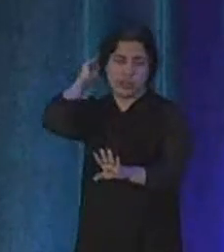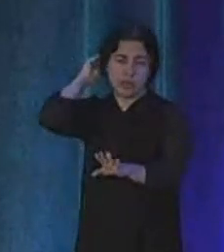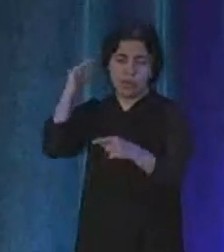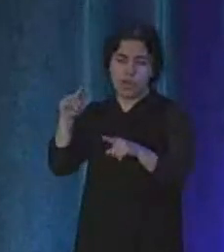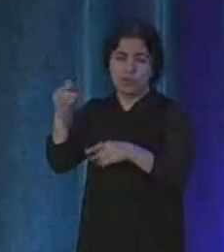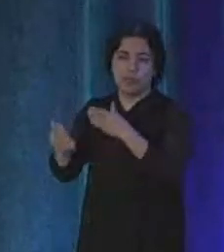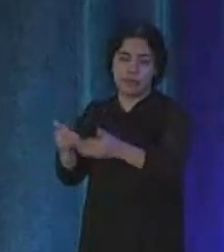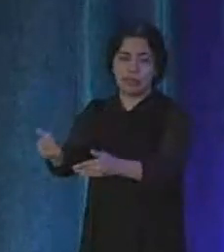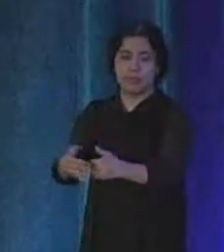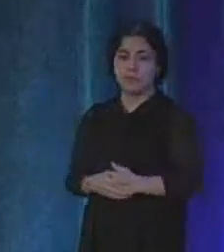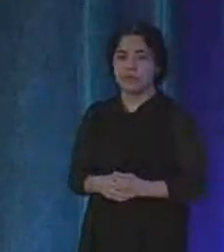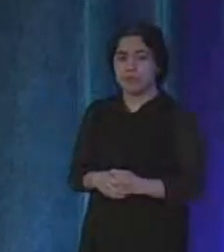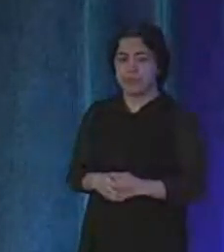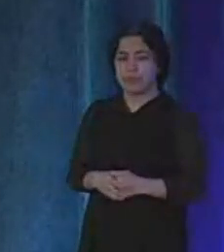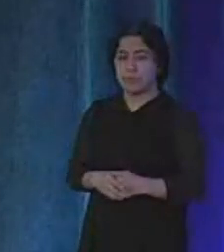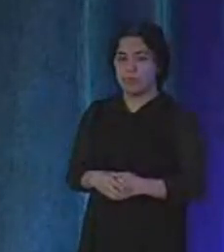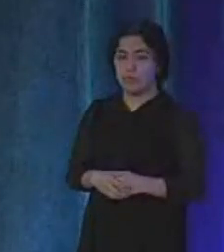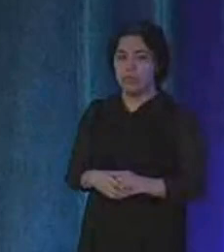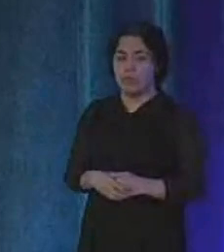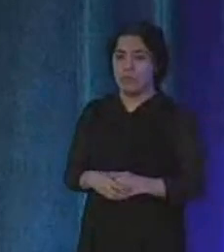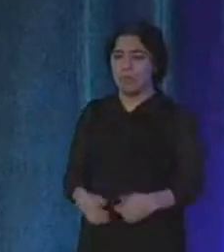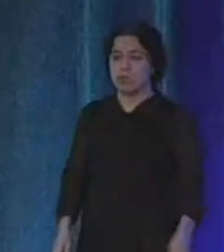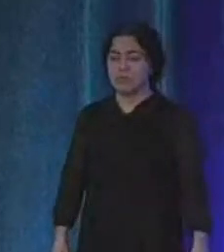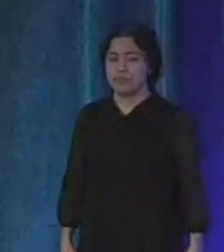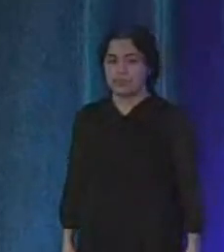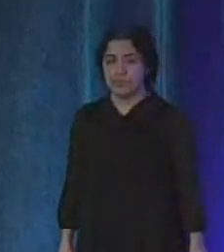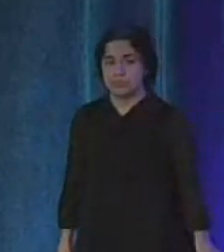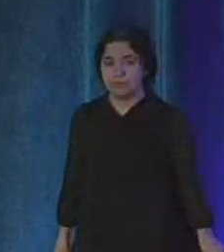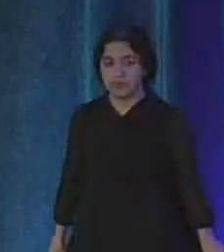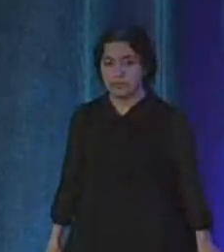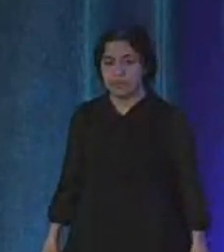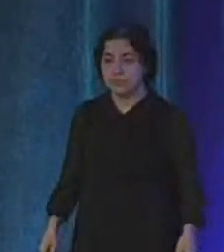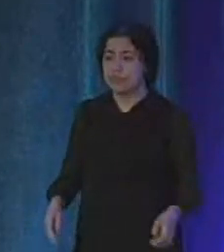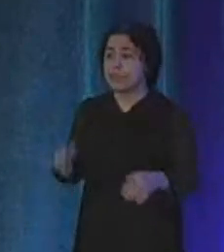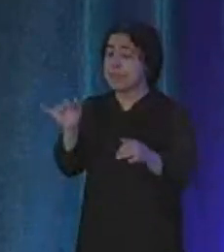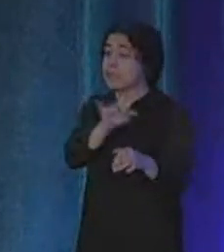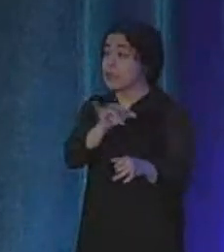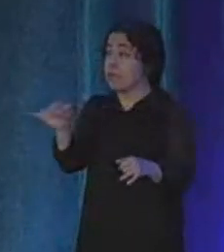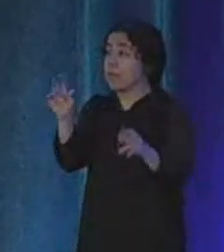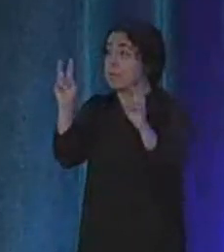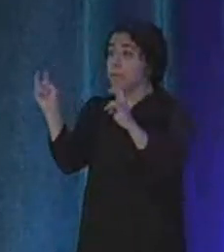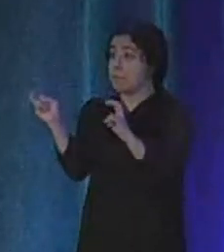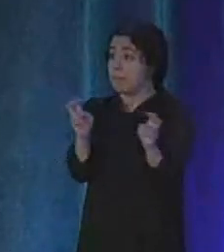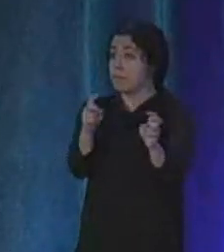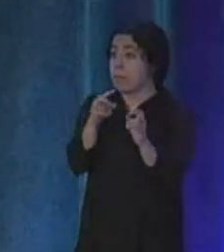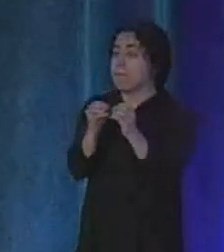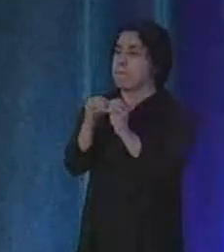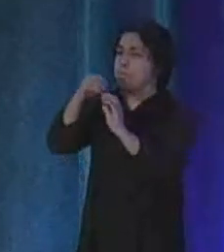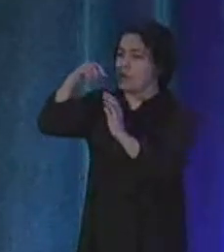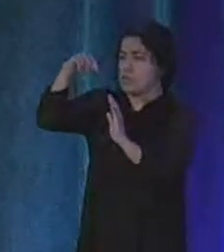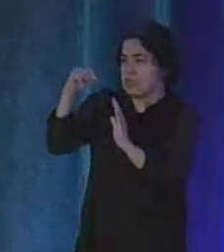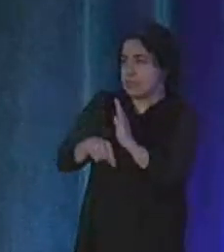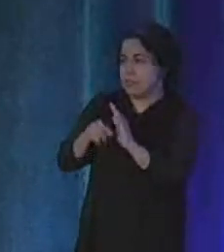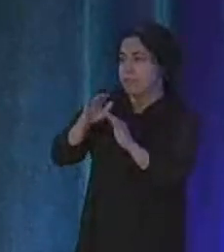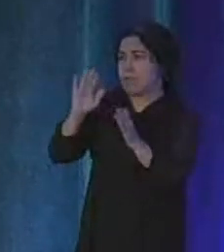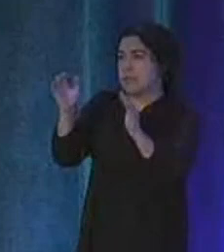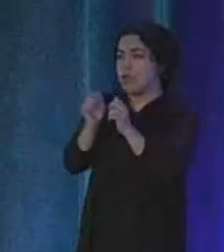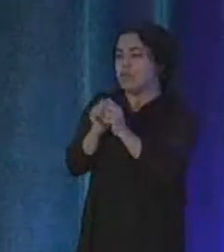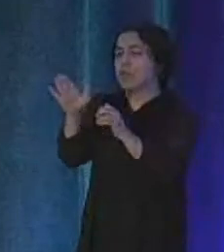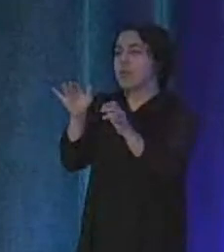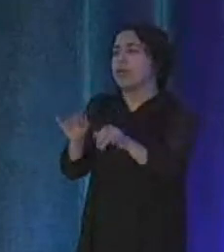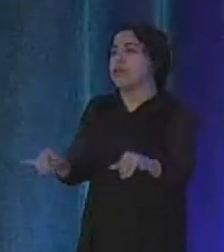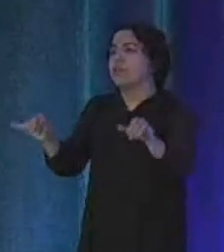moving. Now, on that same theme, this goes deeper than what's on your daily calendar. This